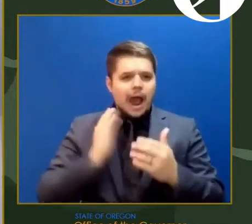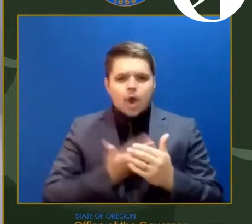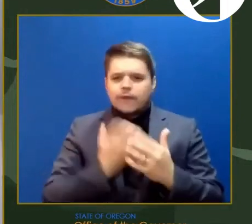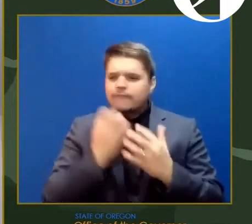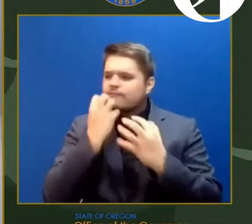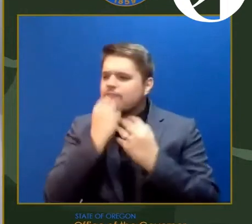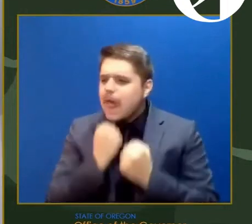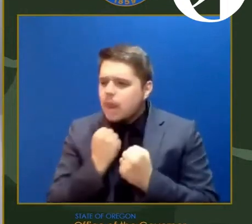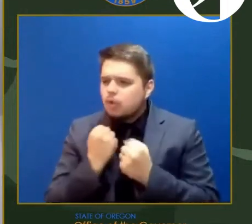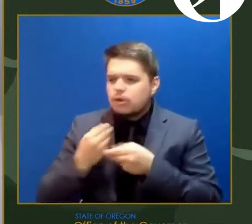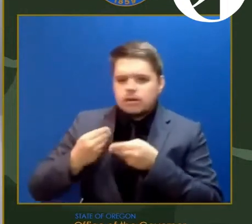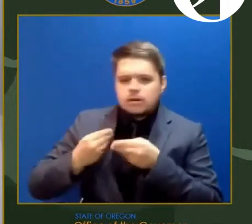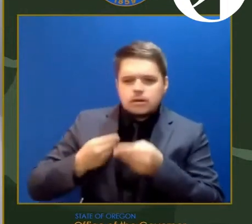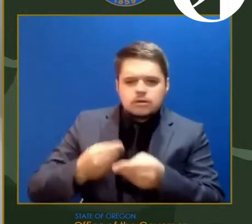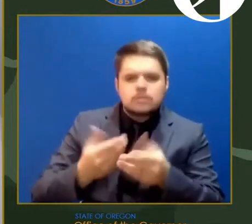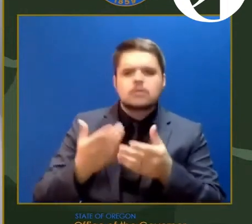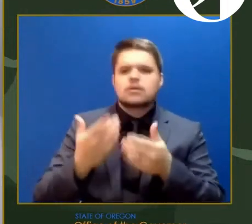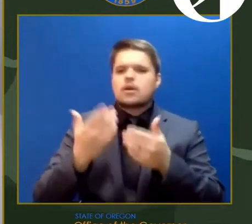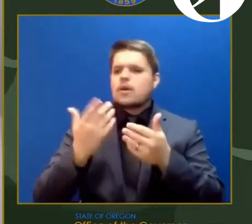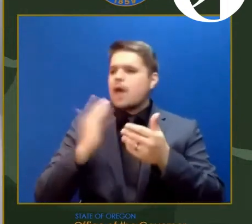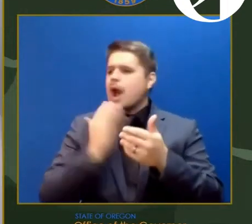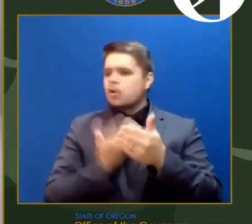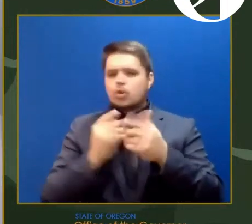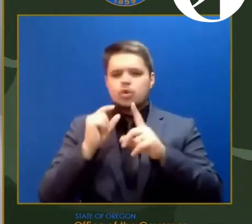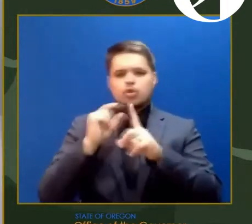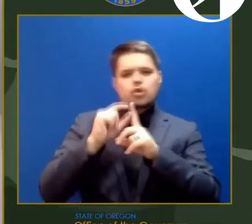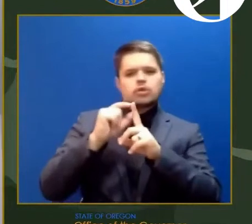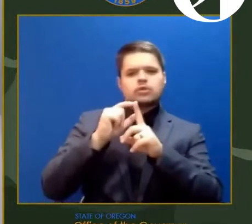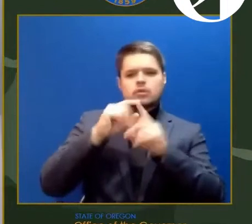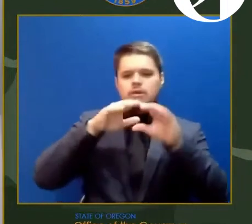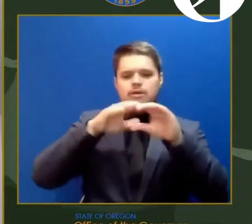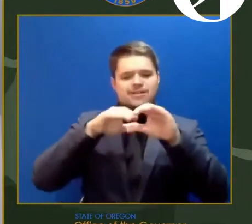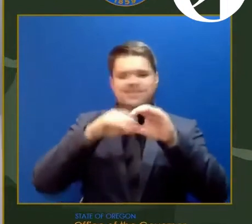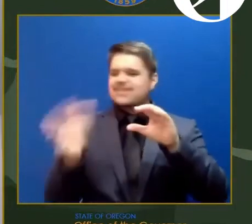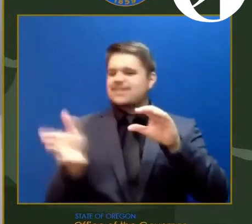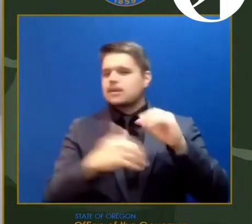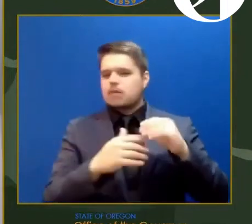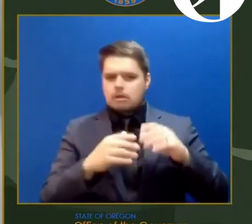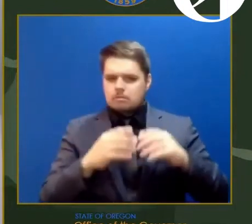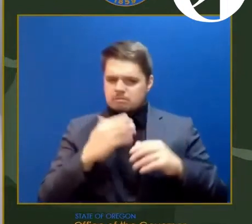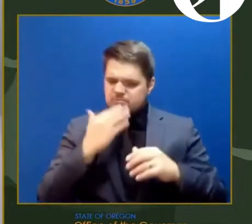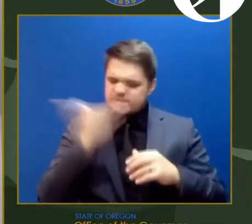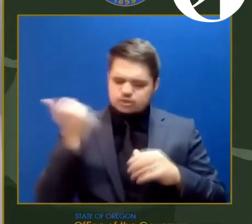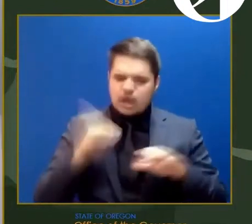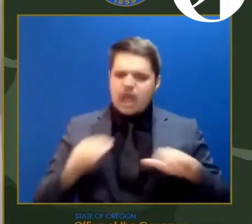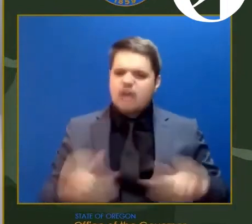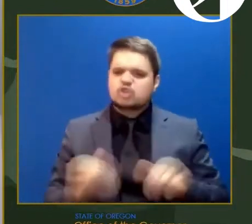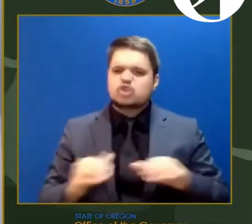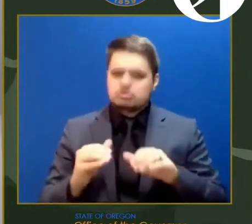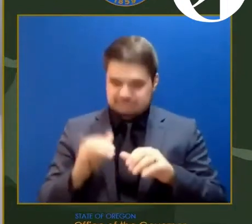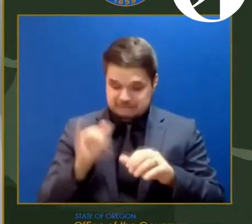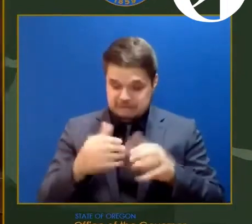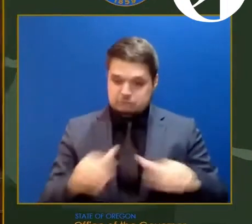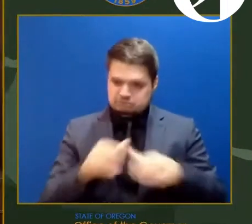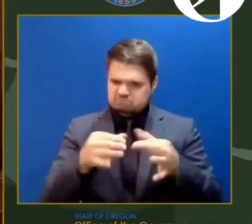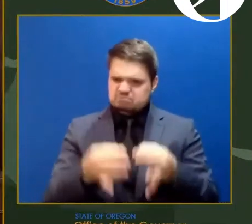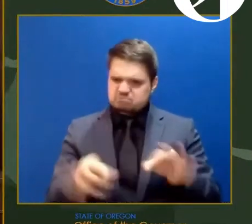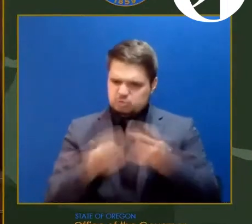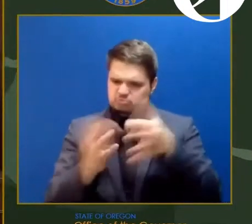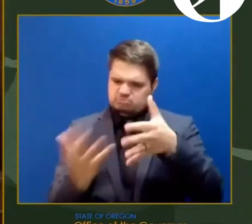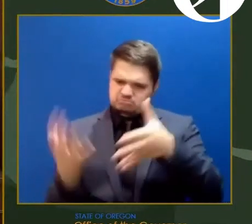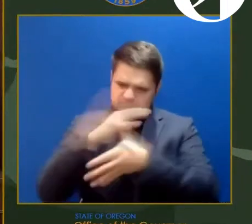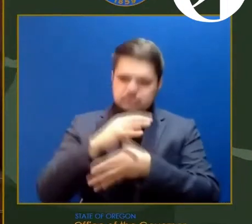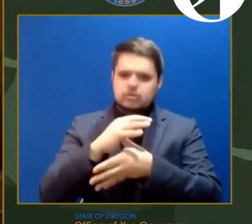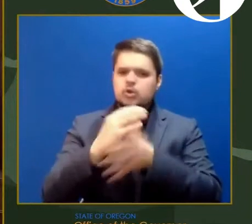That they have to be actions. People are counting on us for that to be actions and for those actions to be felt in every single corner of the